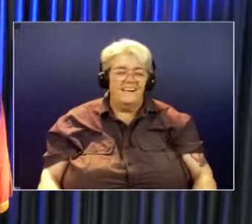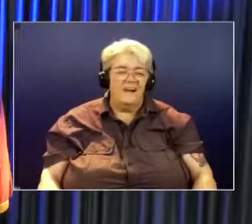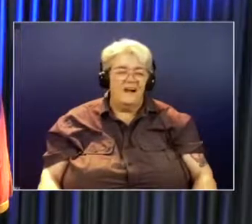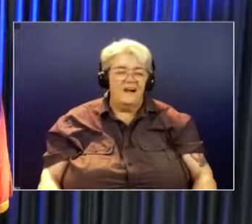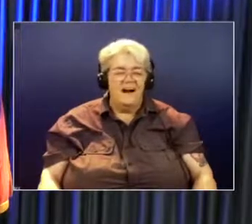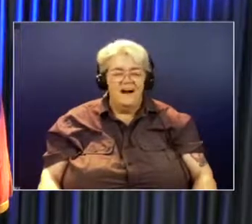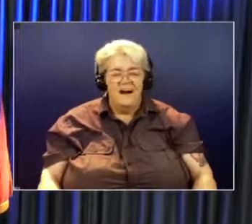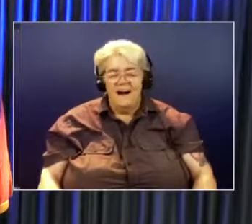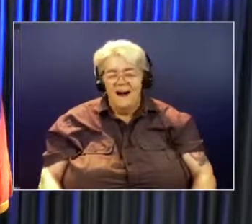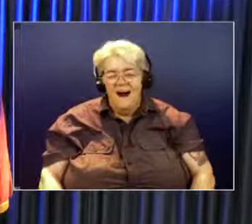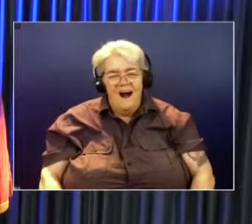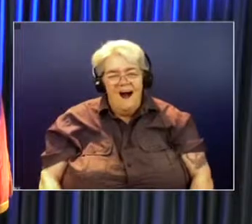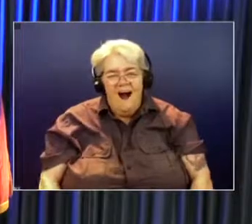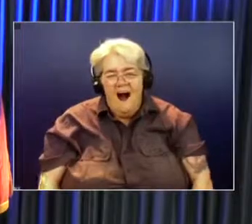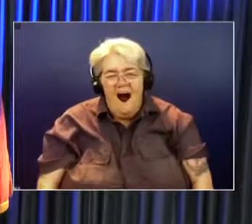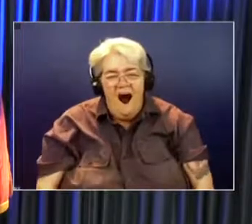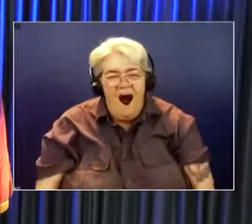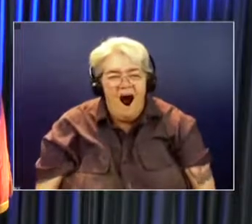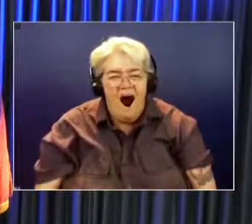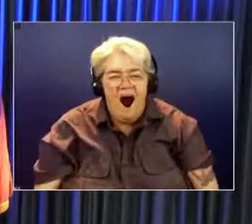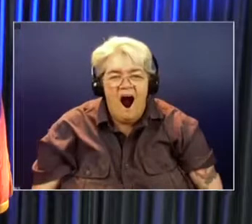I could stand there so you can take a look.